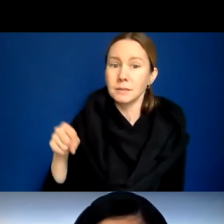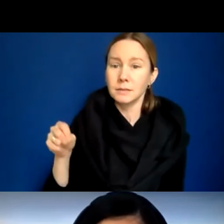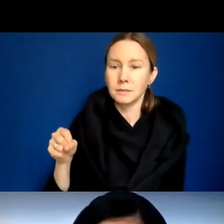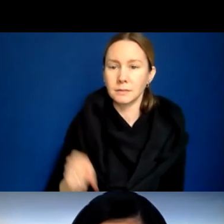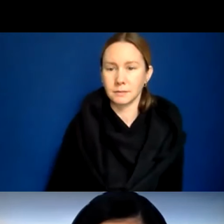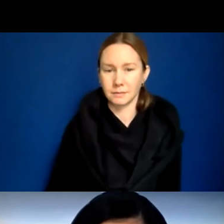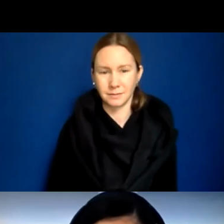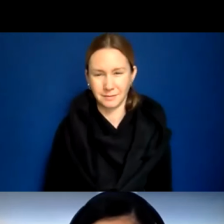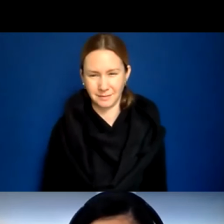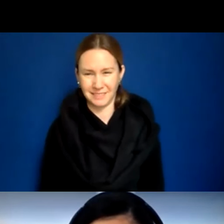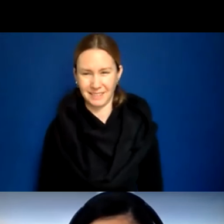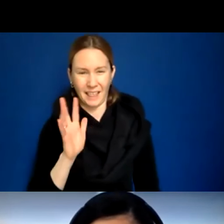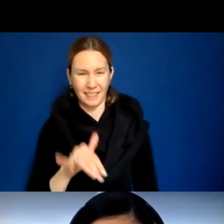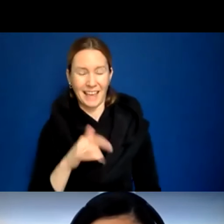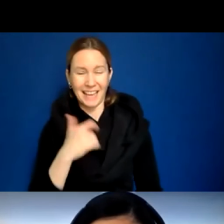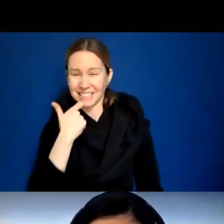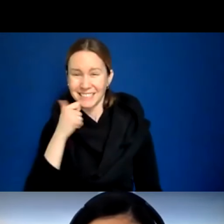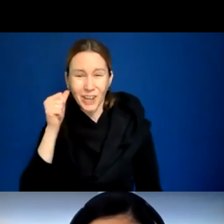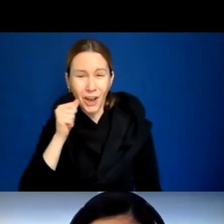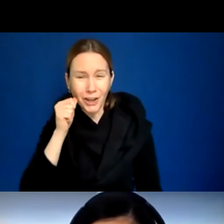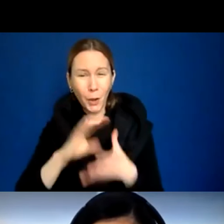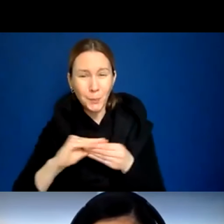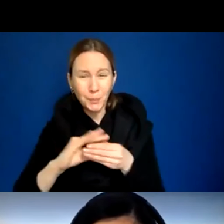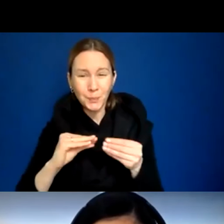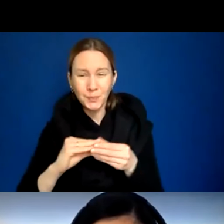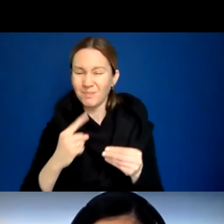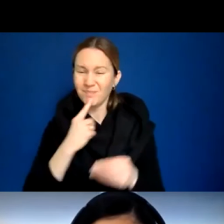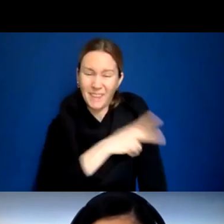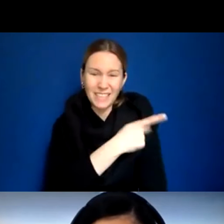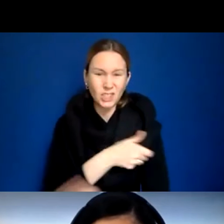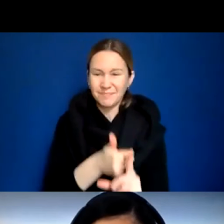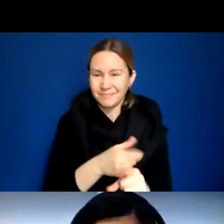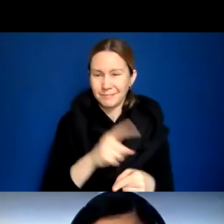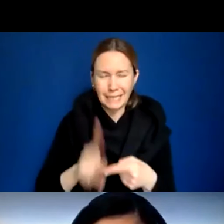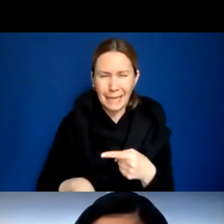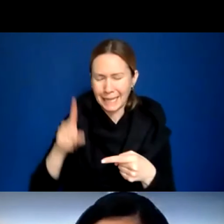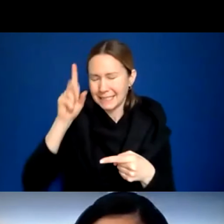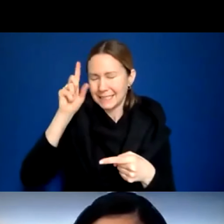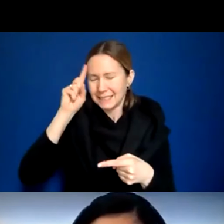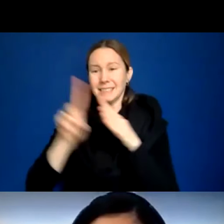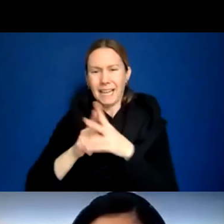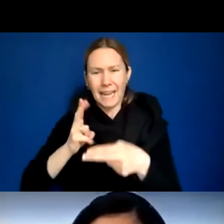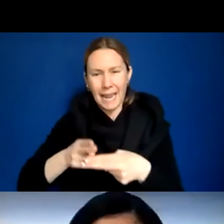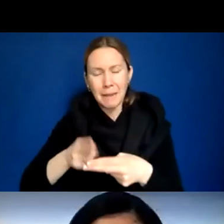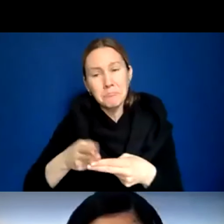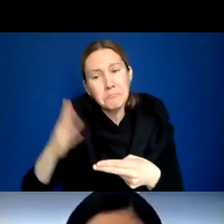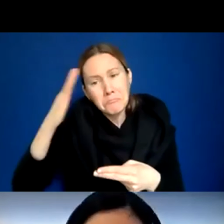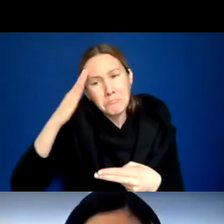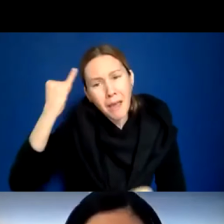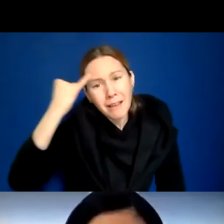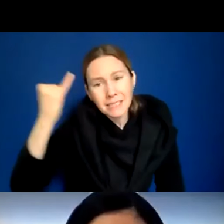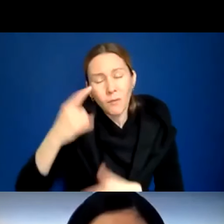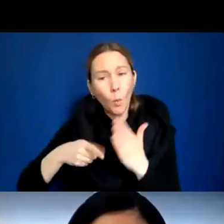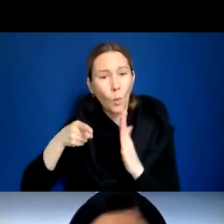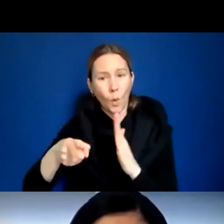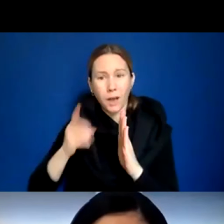Sorry, so here we saw that the patient couldn't name what he was seeing, but he actually had an idea of what it was, and at the end, with providing